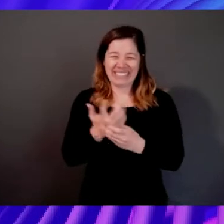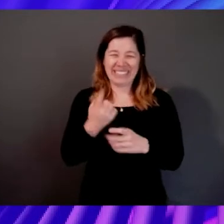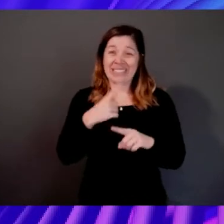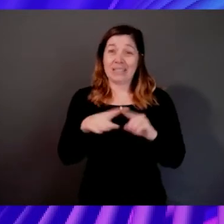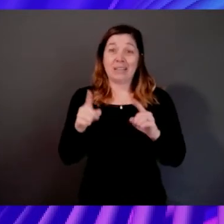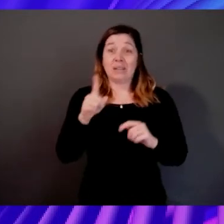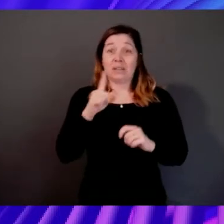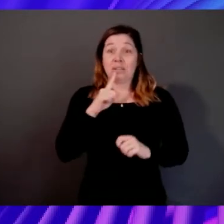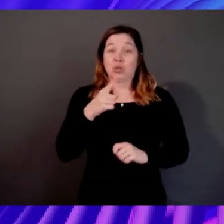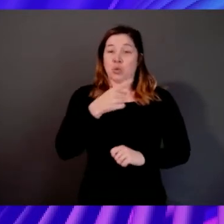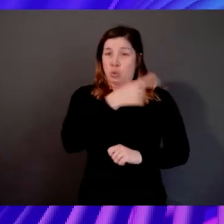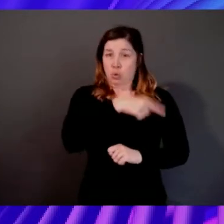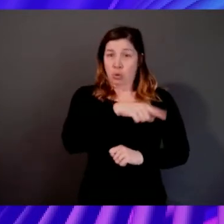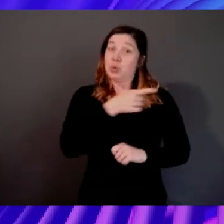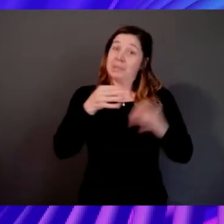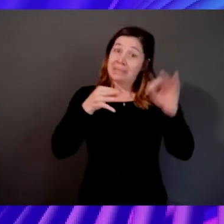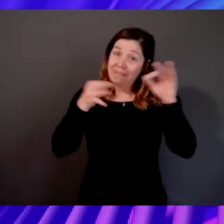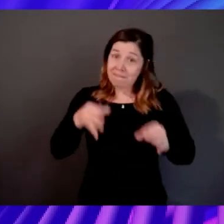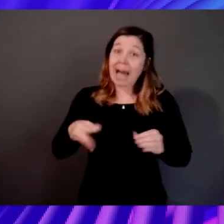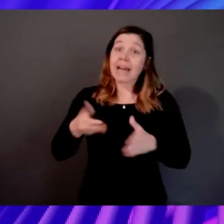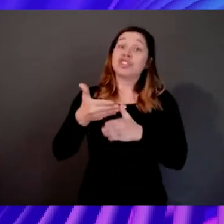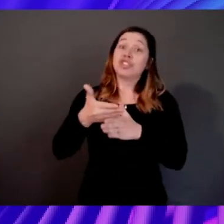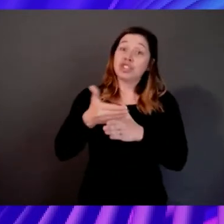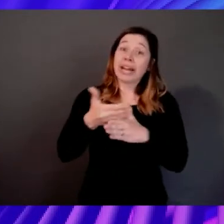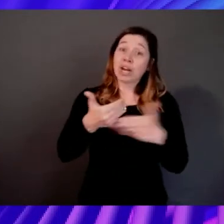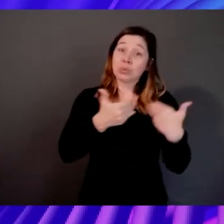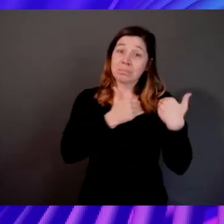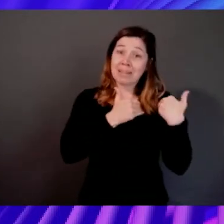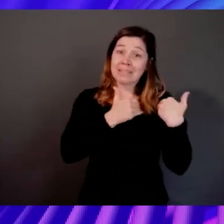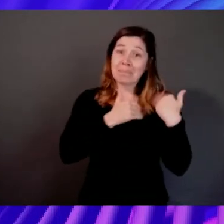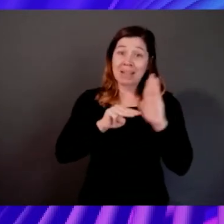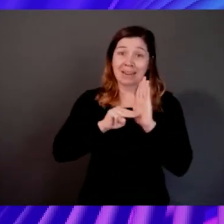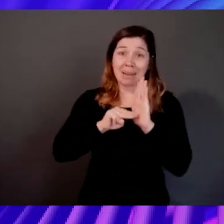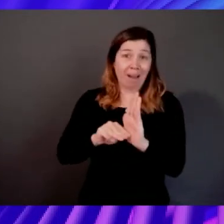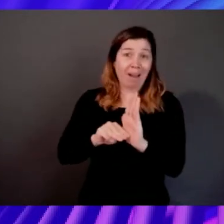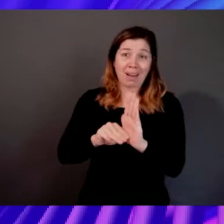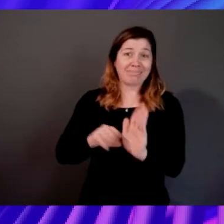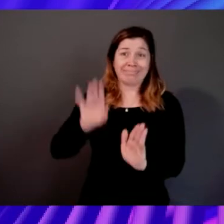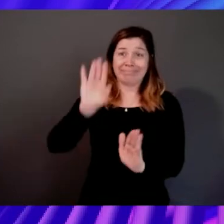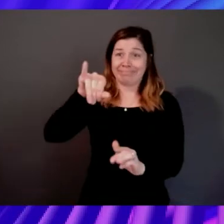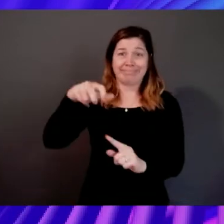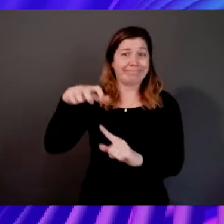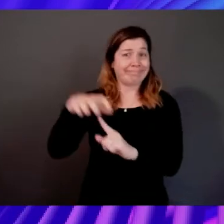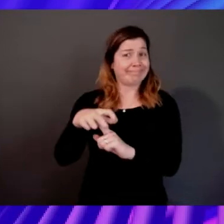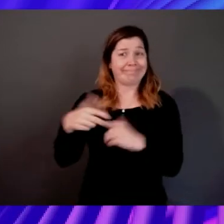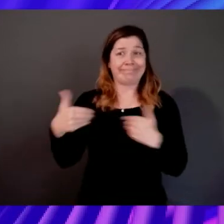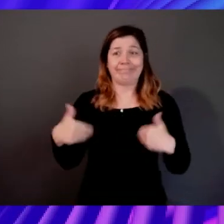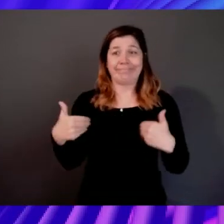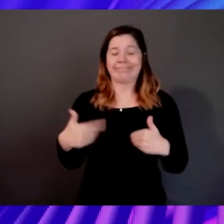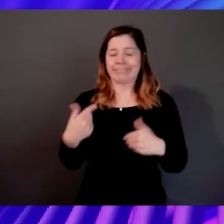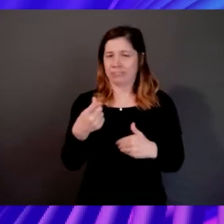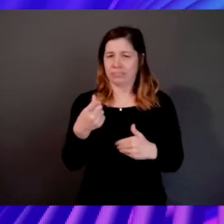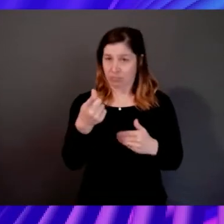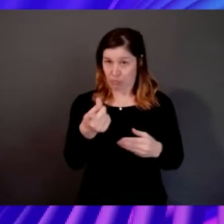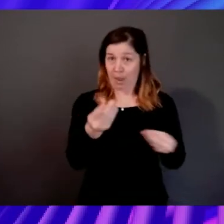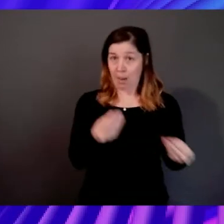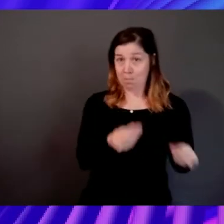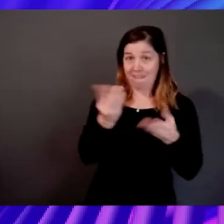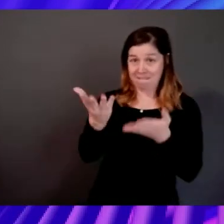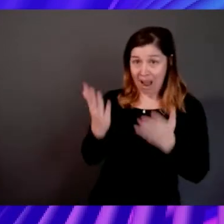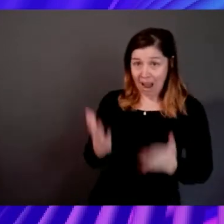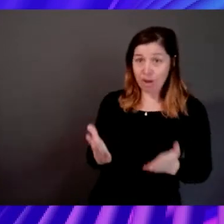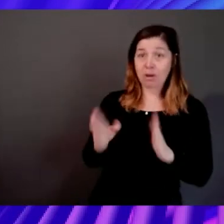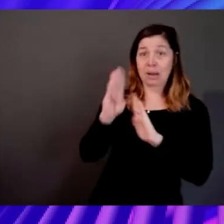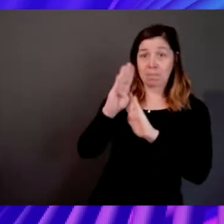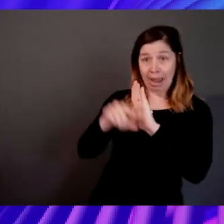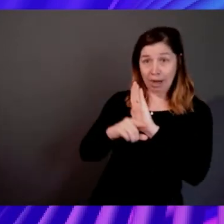shared responsibility model, and that's ultimately the best way to think about it. I mean, there's aspects that the provider offers. You guys make sure you're doing background checks on